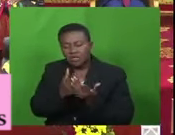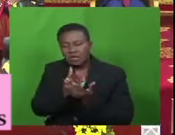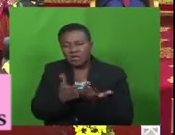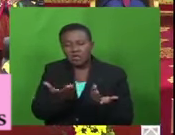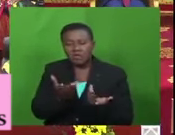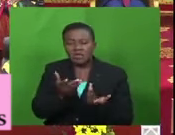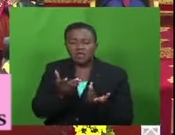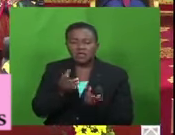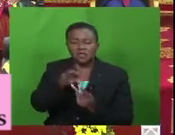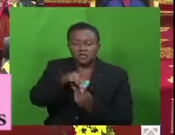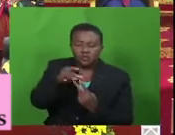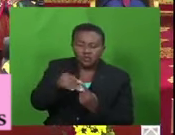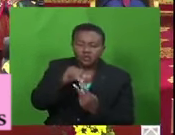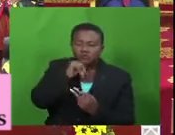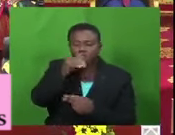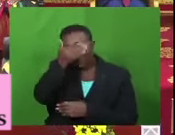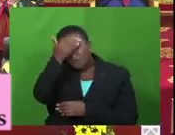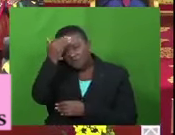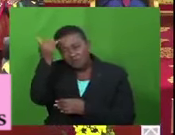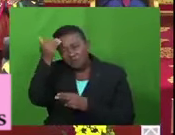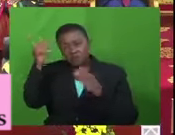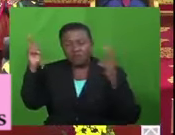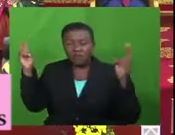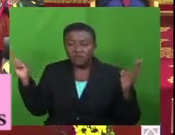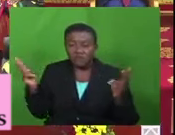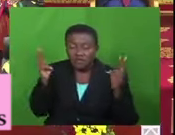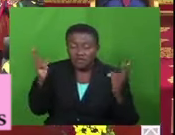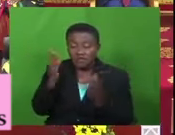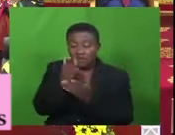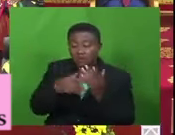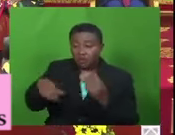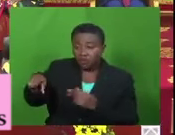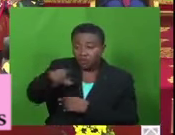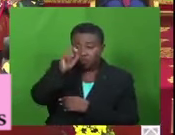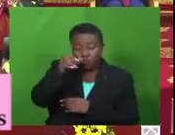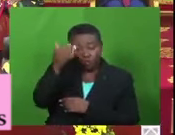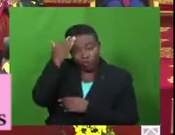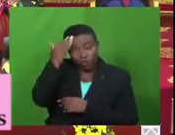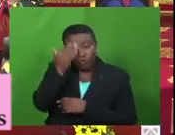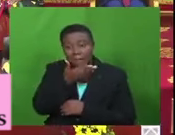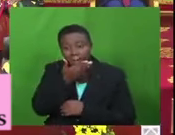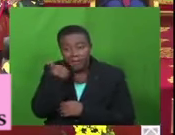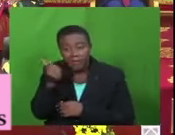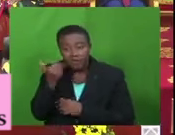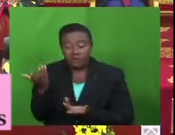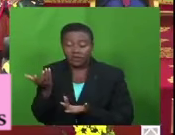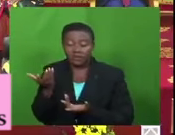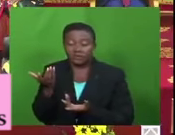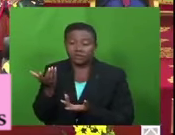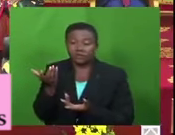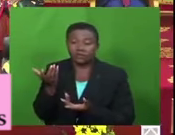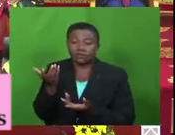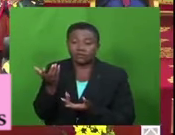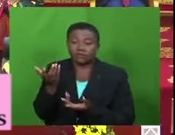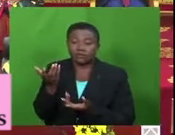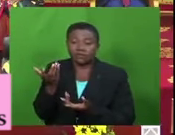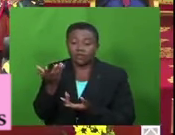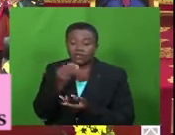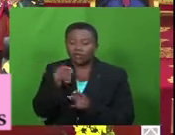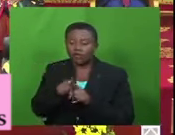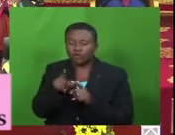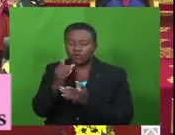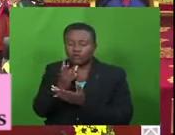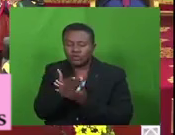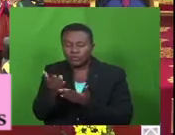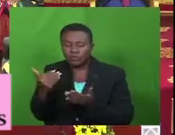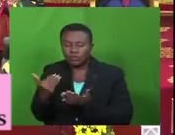vitriol that came from some who should have known better, threatening hell and damnation when, according to them,